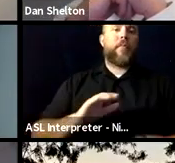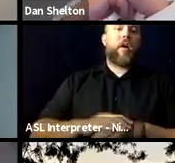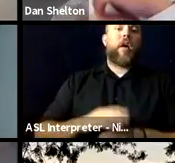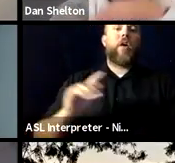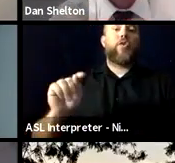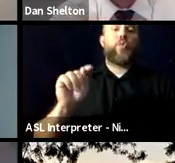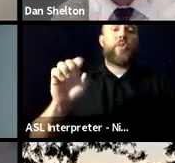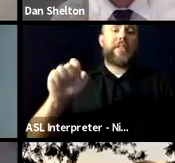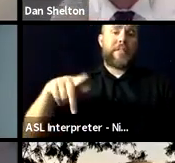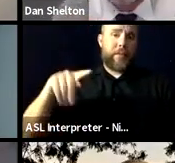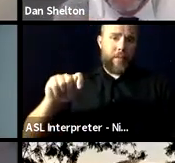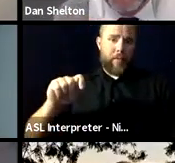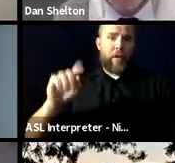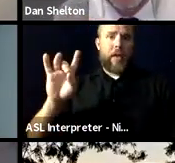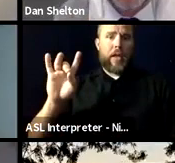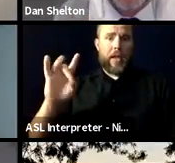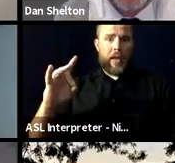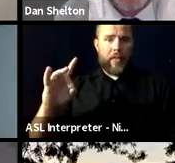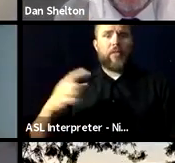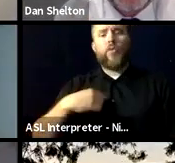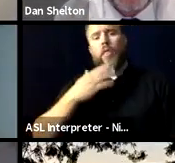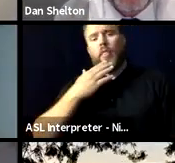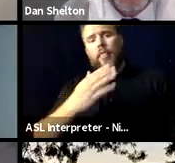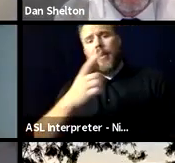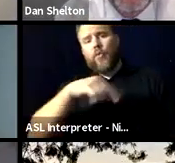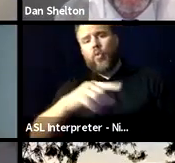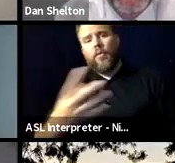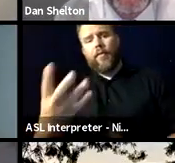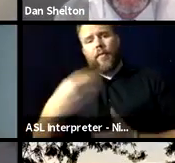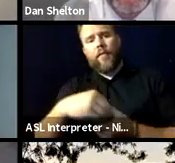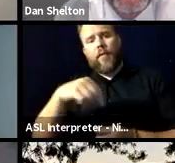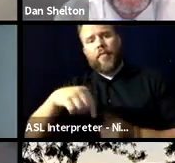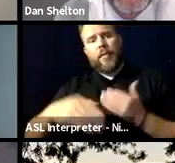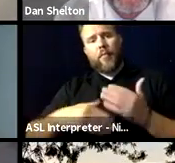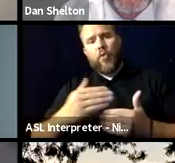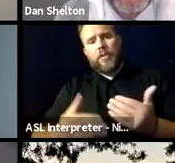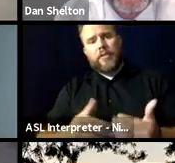thank everyone for participating in the process. Thank you.